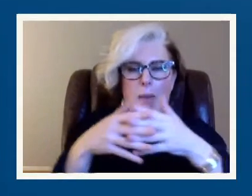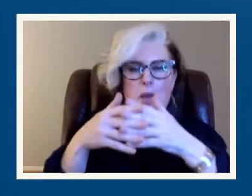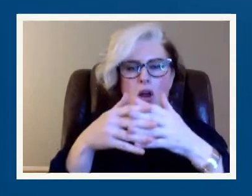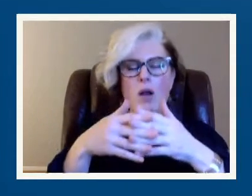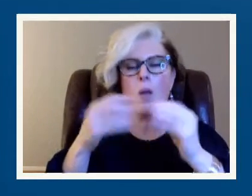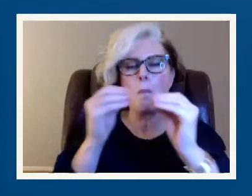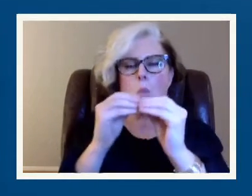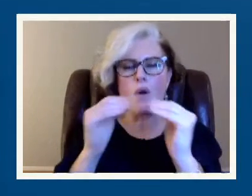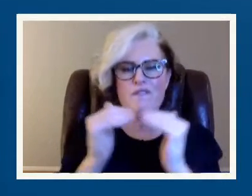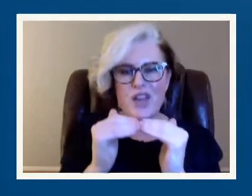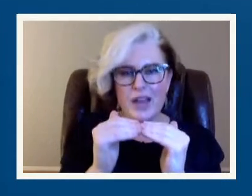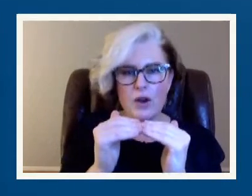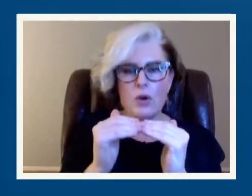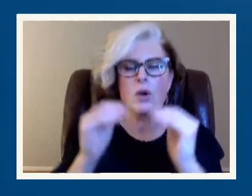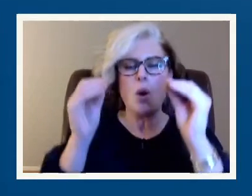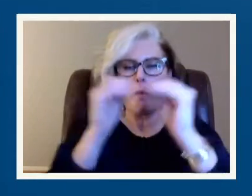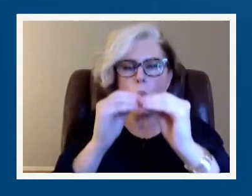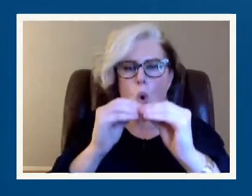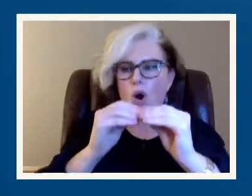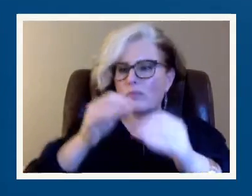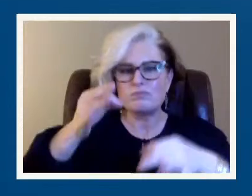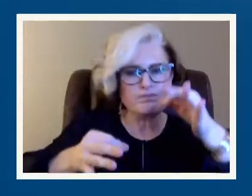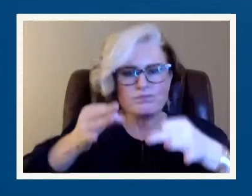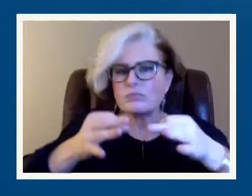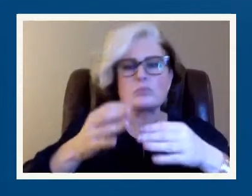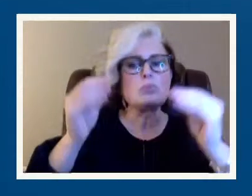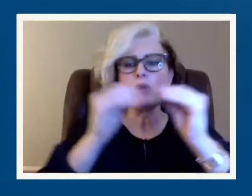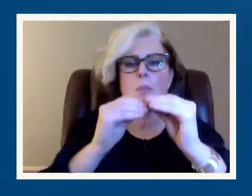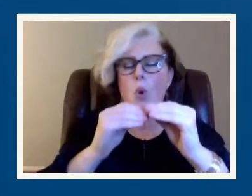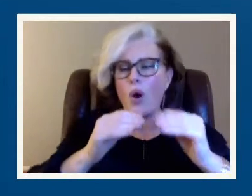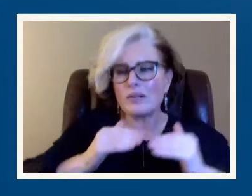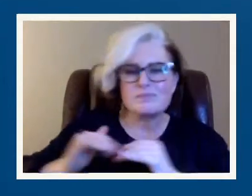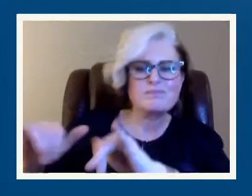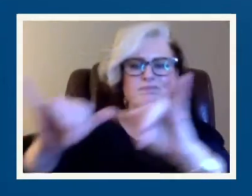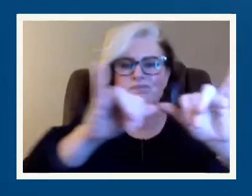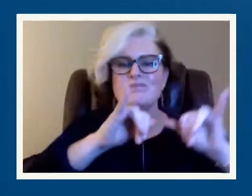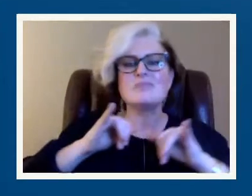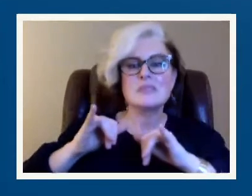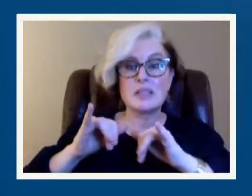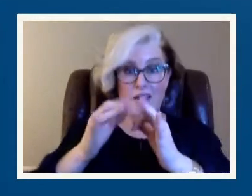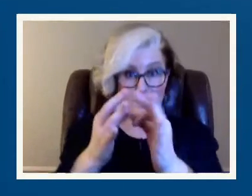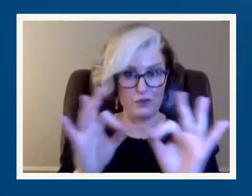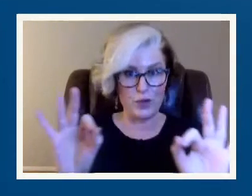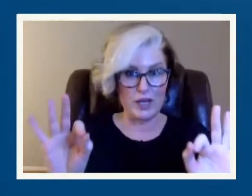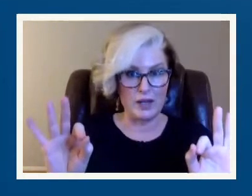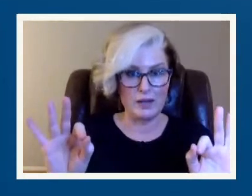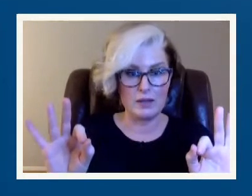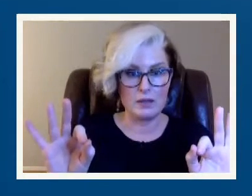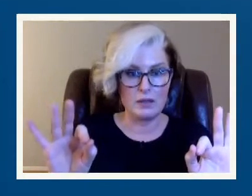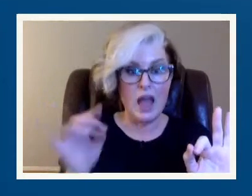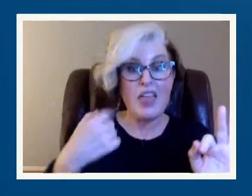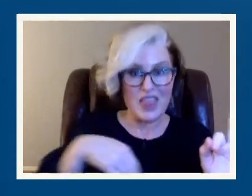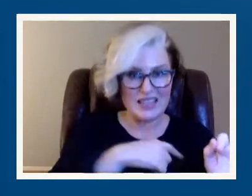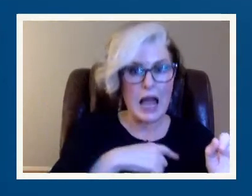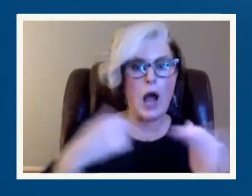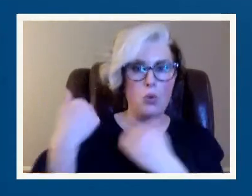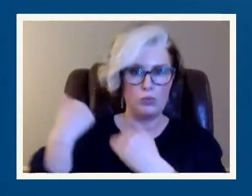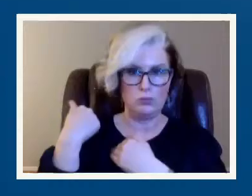more fair and more just and more equal and more free. That's our task.